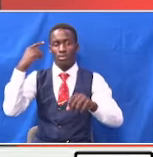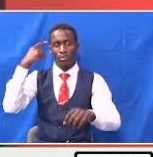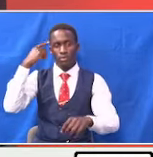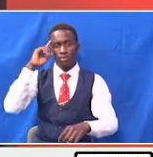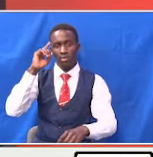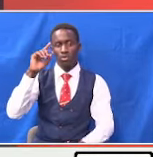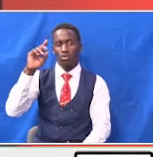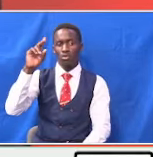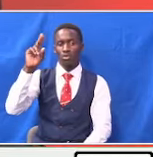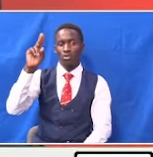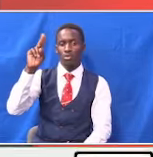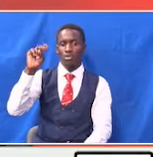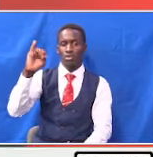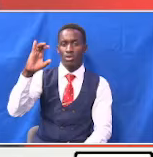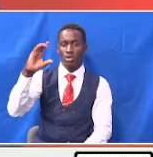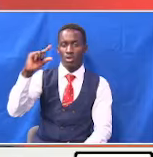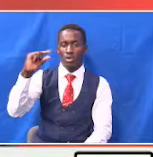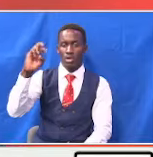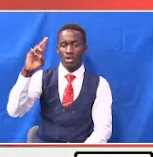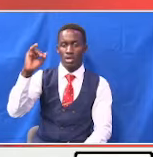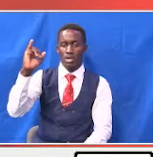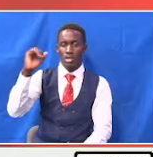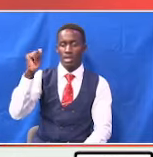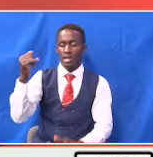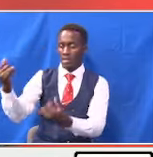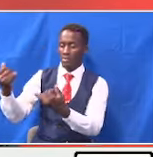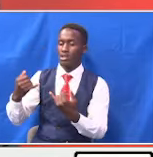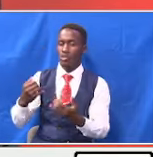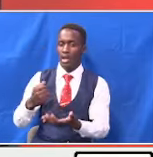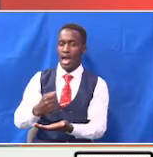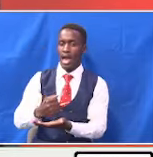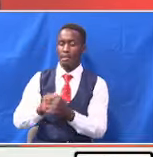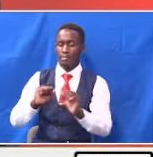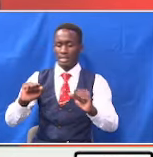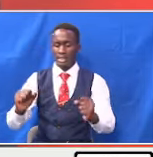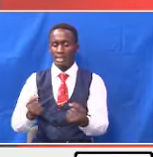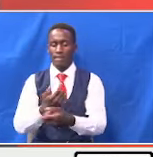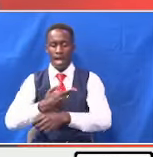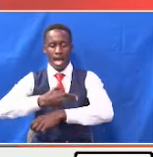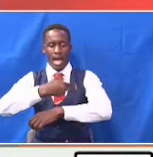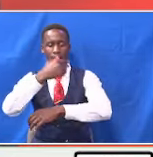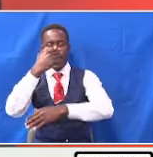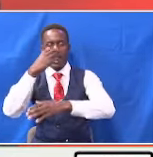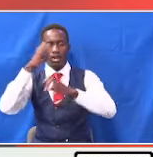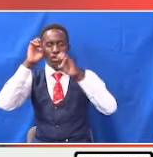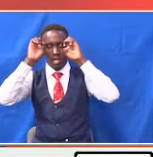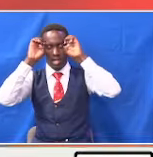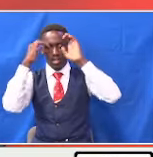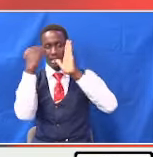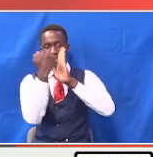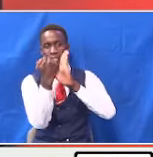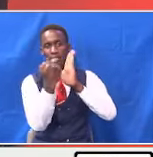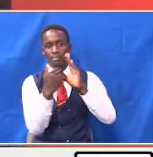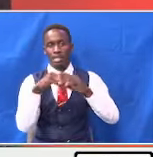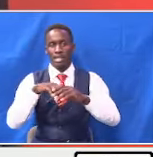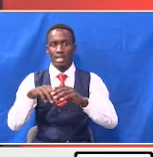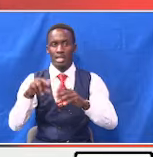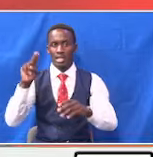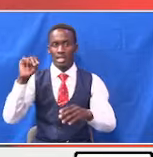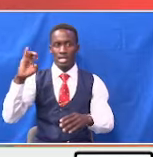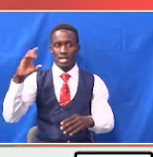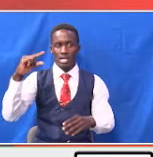invited him to help them shape higher education system in Nigeria, because they're trying so many